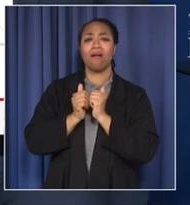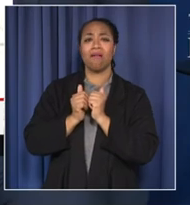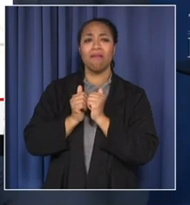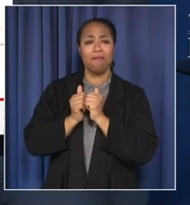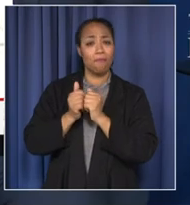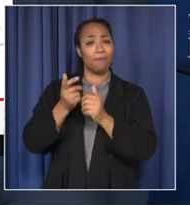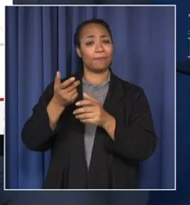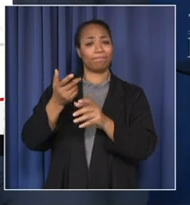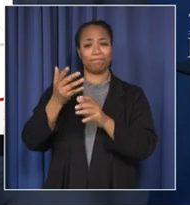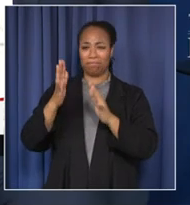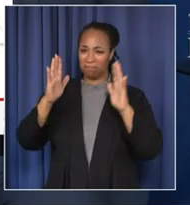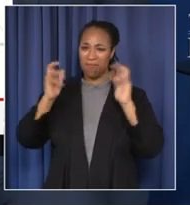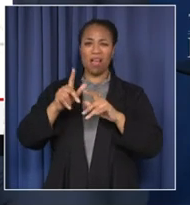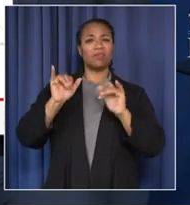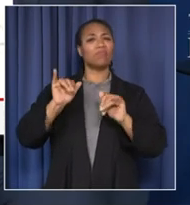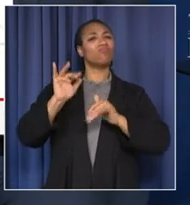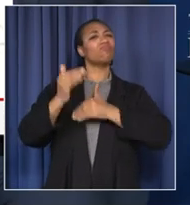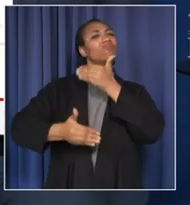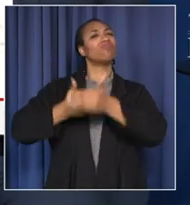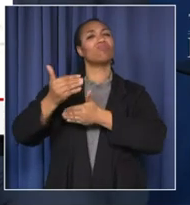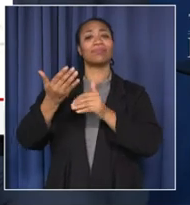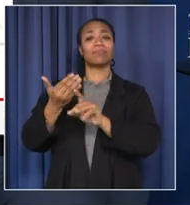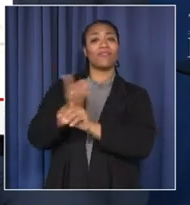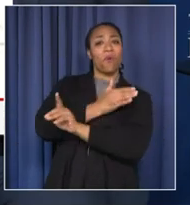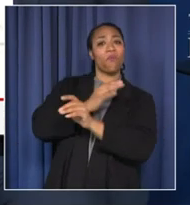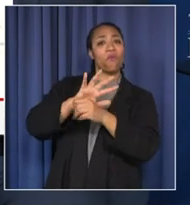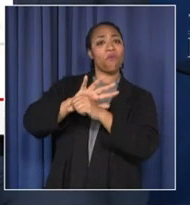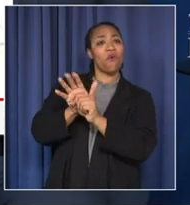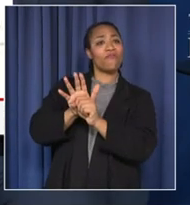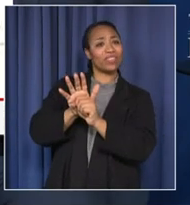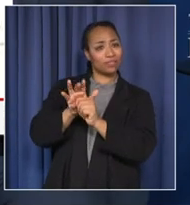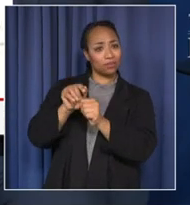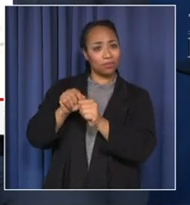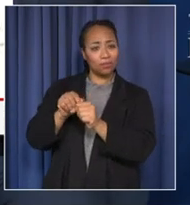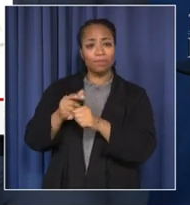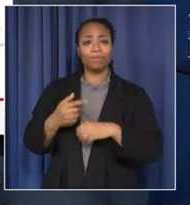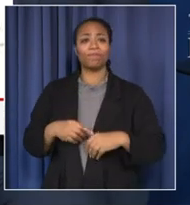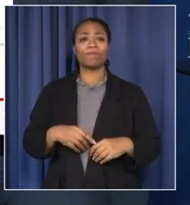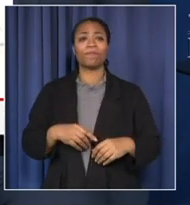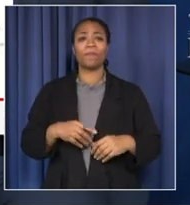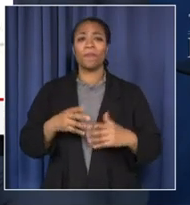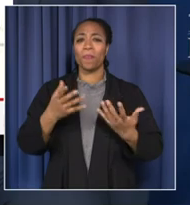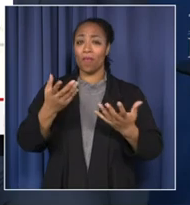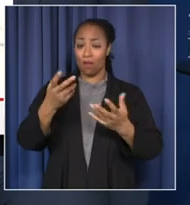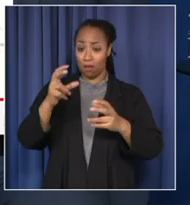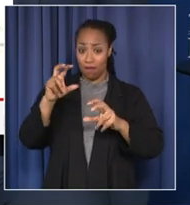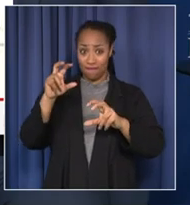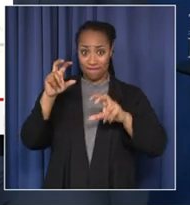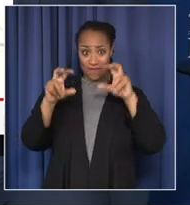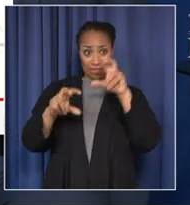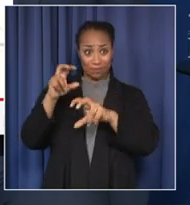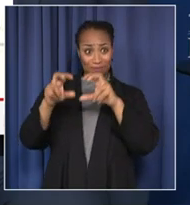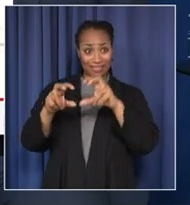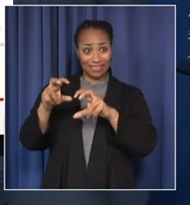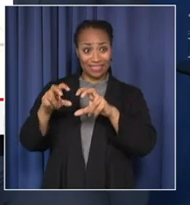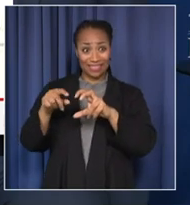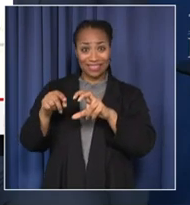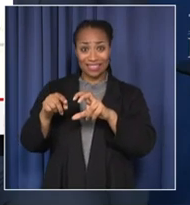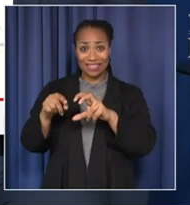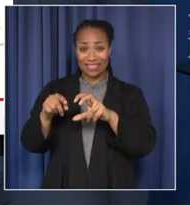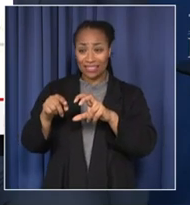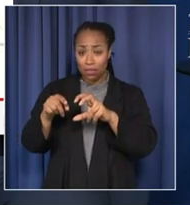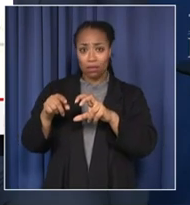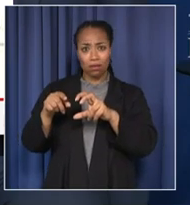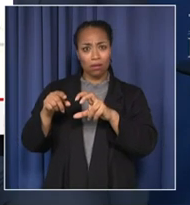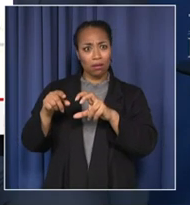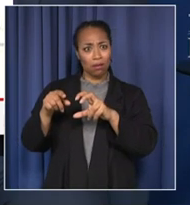in affordable housing. So we have to get back to that level of production that got us to 36,000 units.